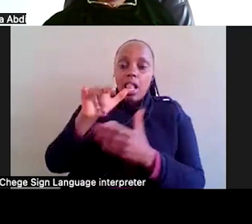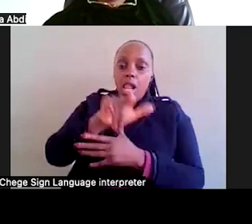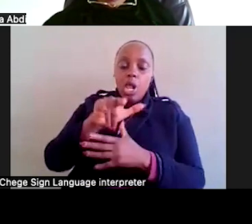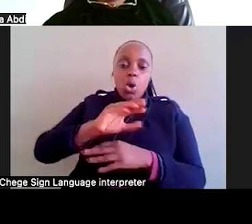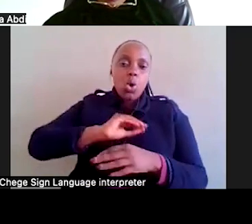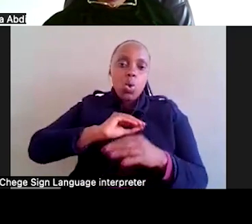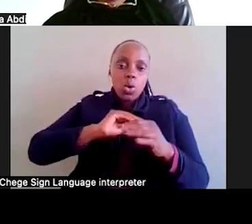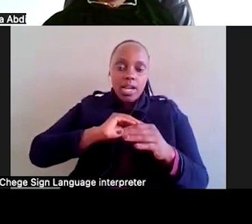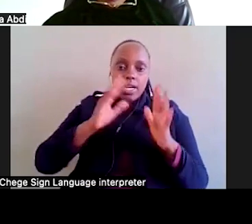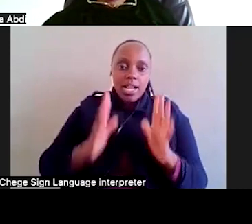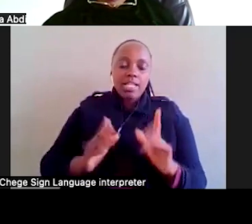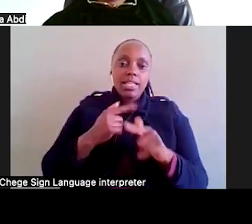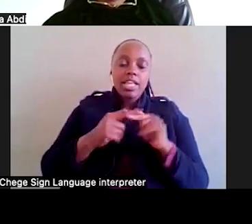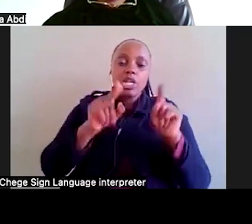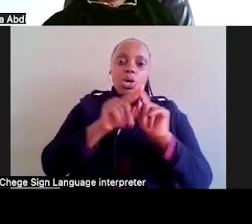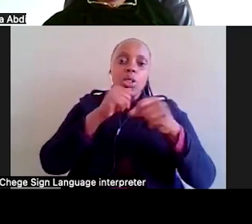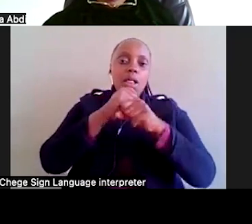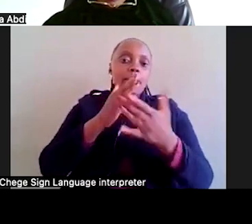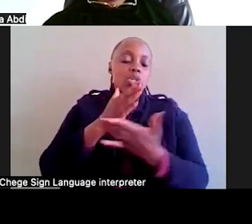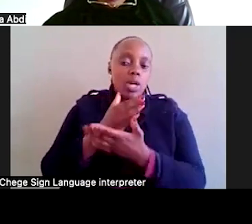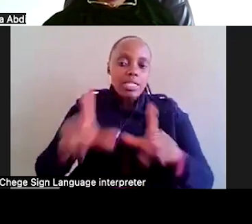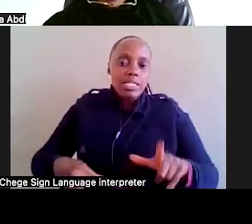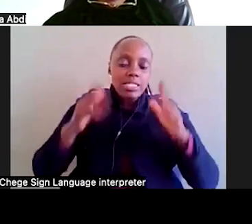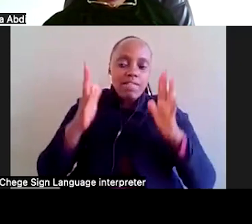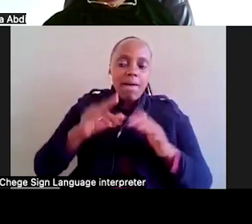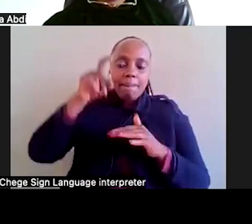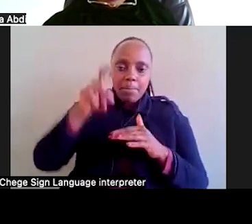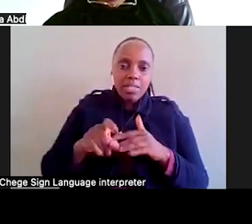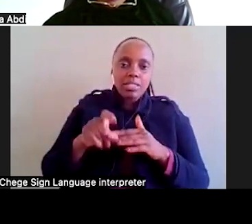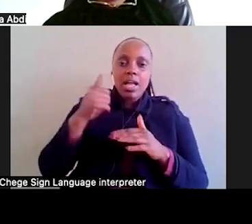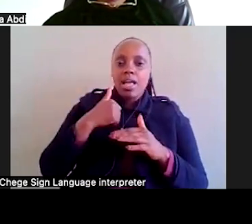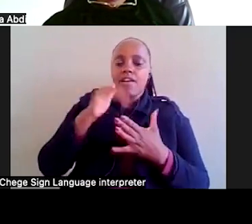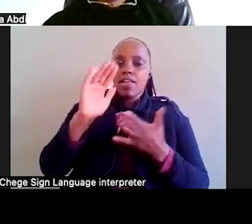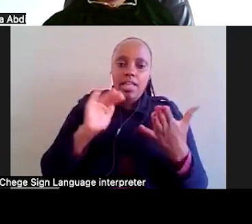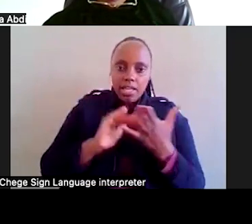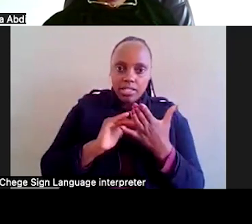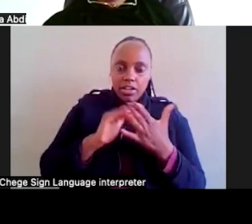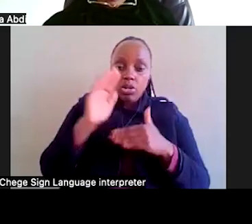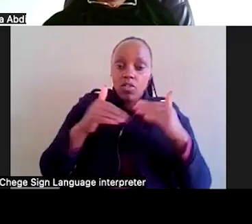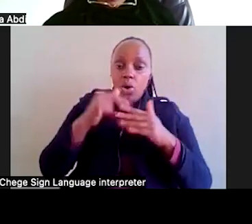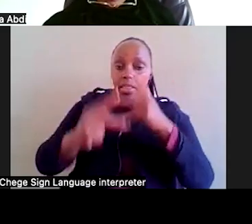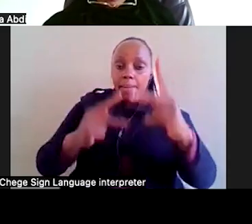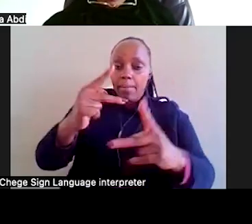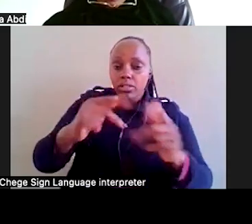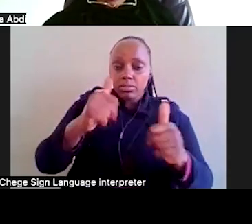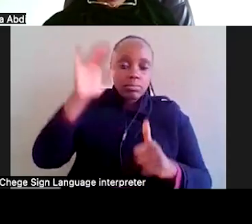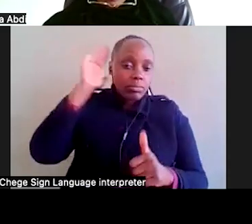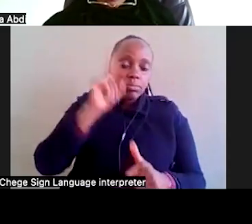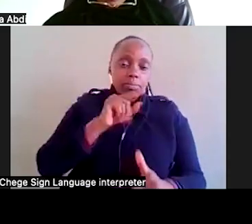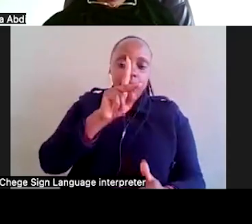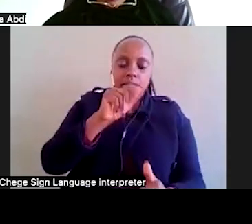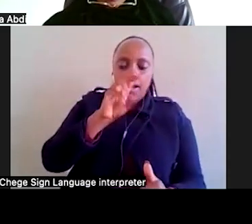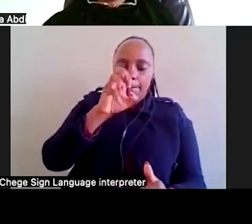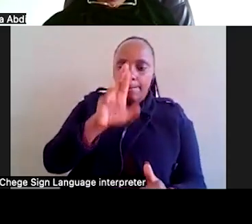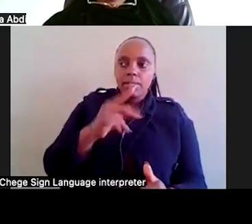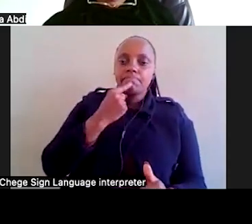ownership. We have also ensured that survivors must be at the center of every process, as you heard Kamar saying.